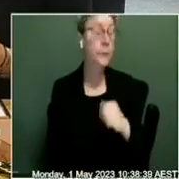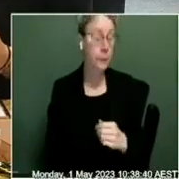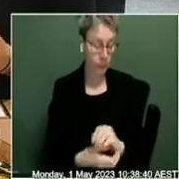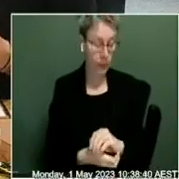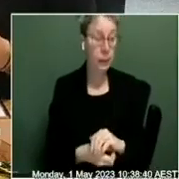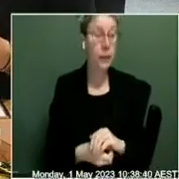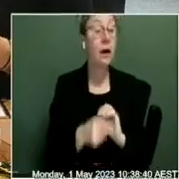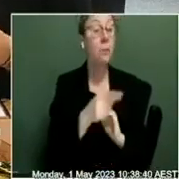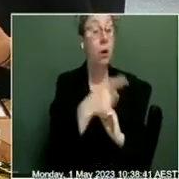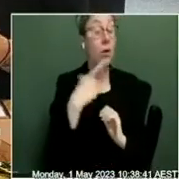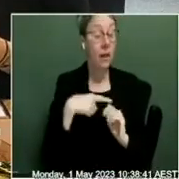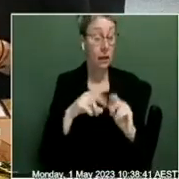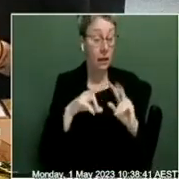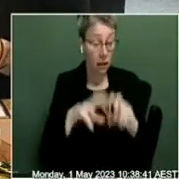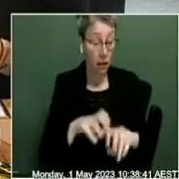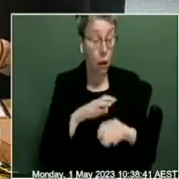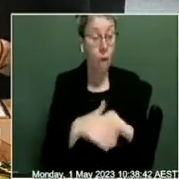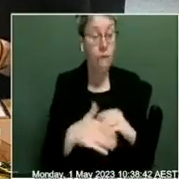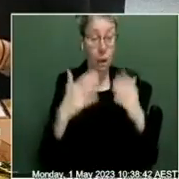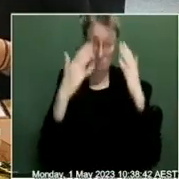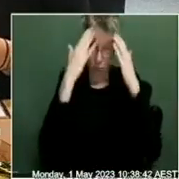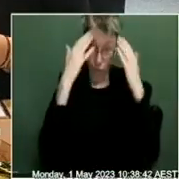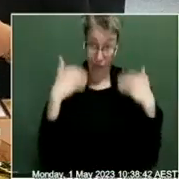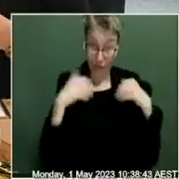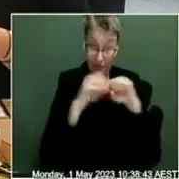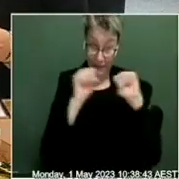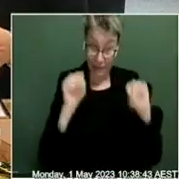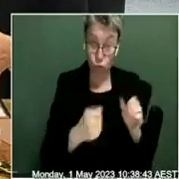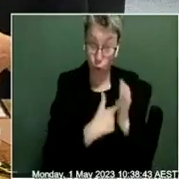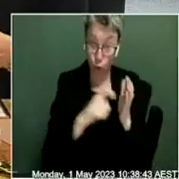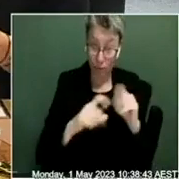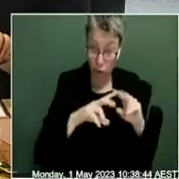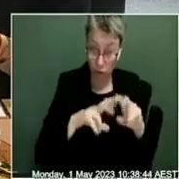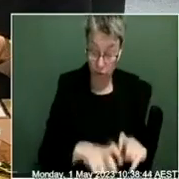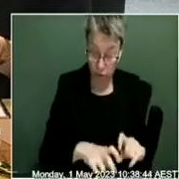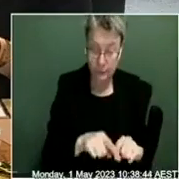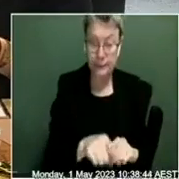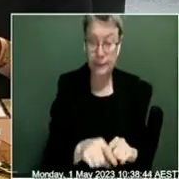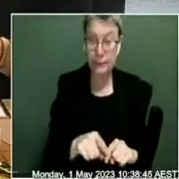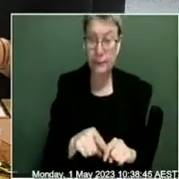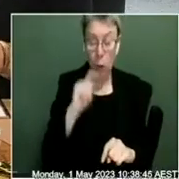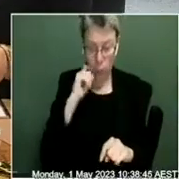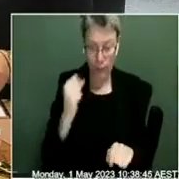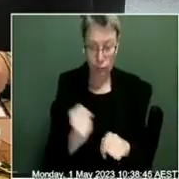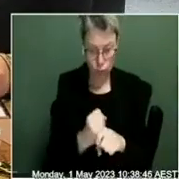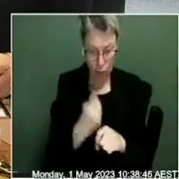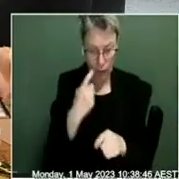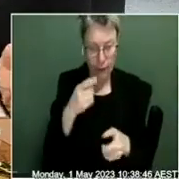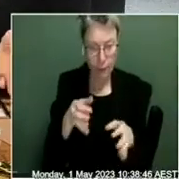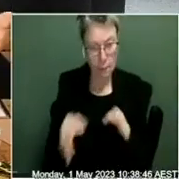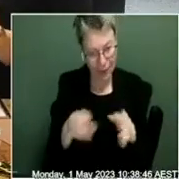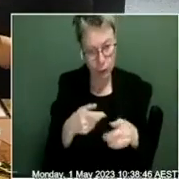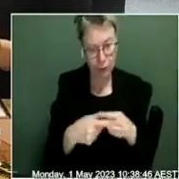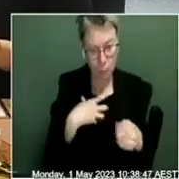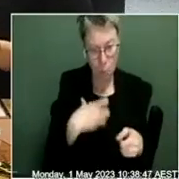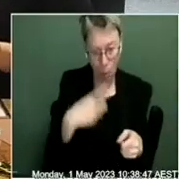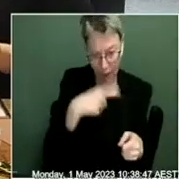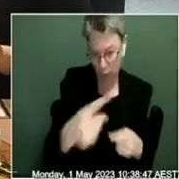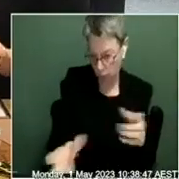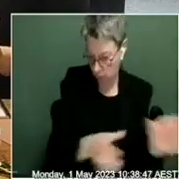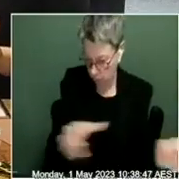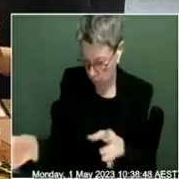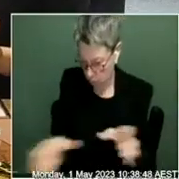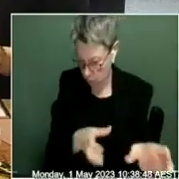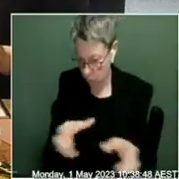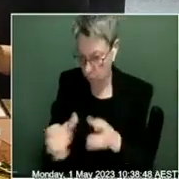workforce. And so that 2,500 number that's there that we've modelled, we've been working on a